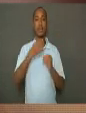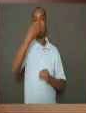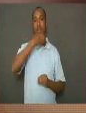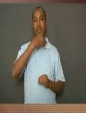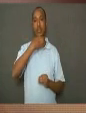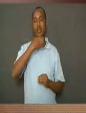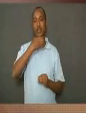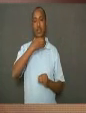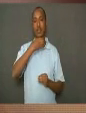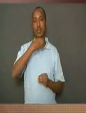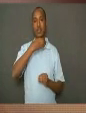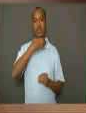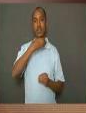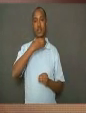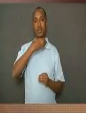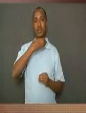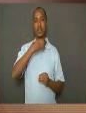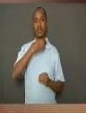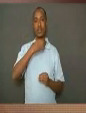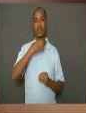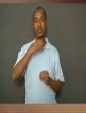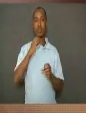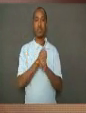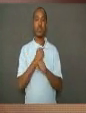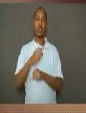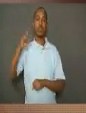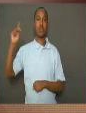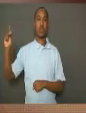that absorb energy.